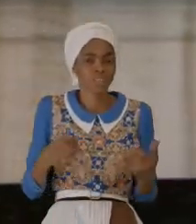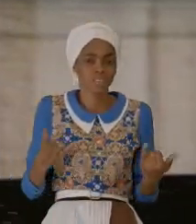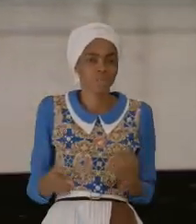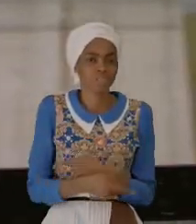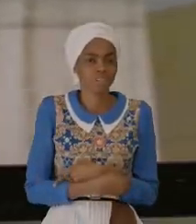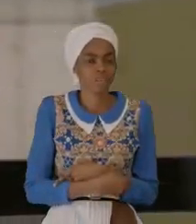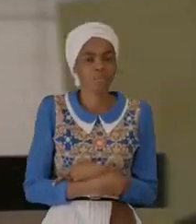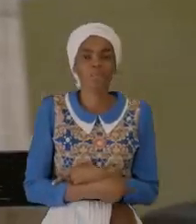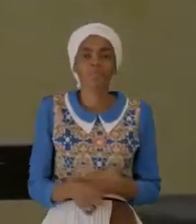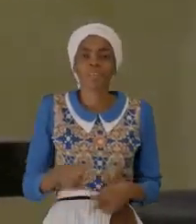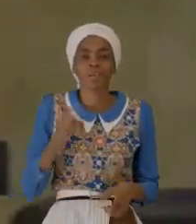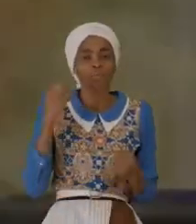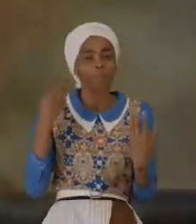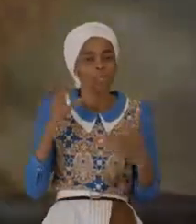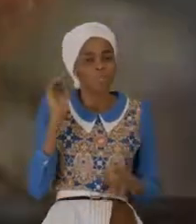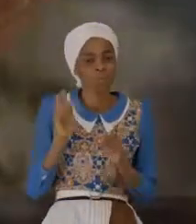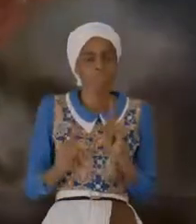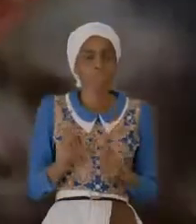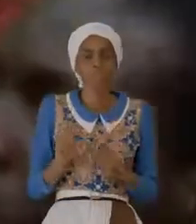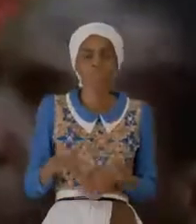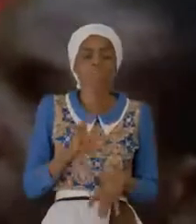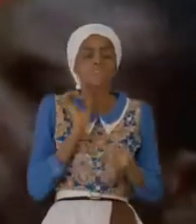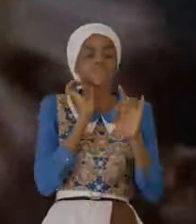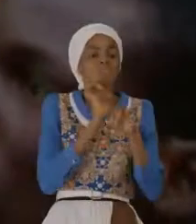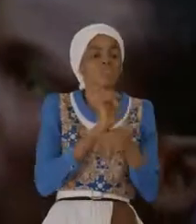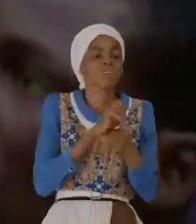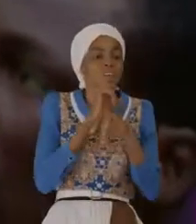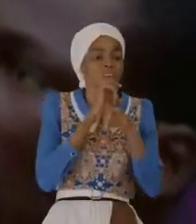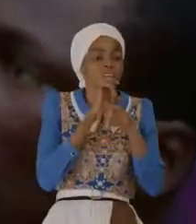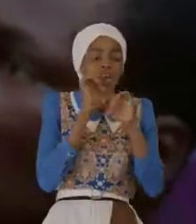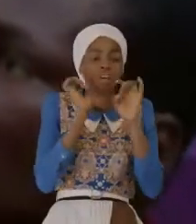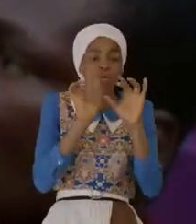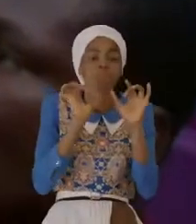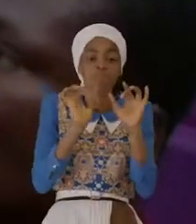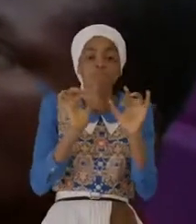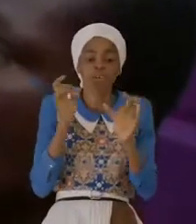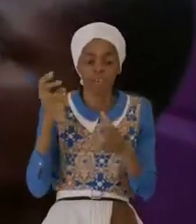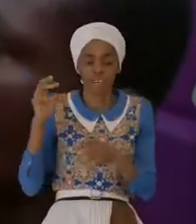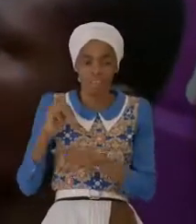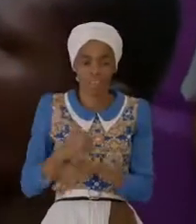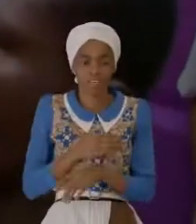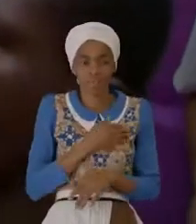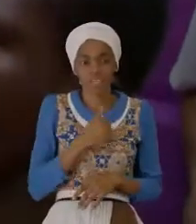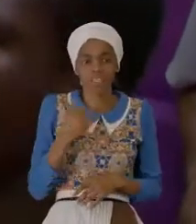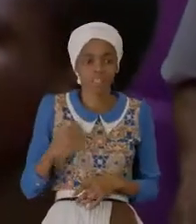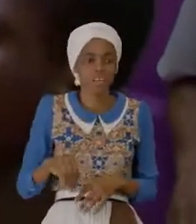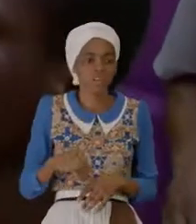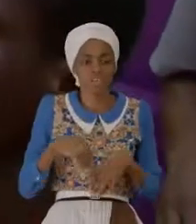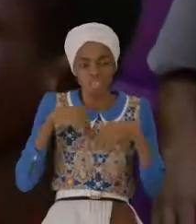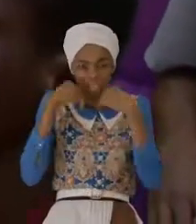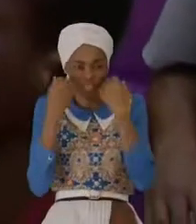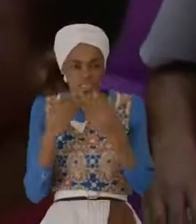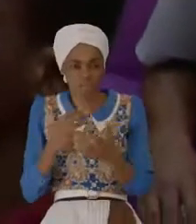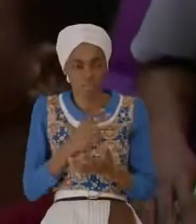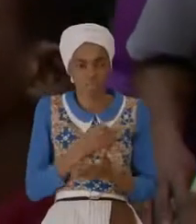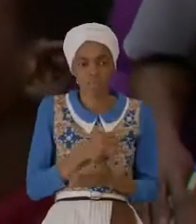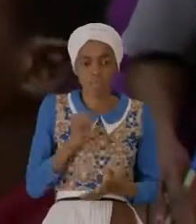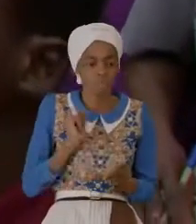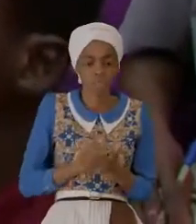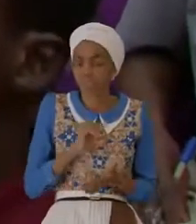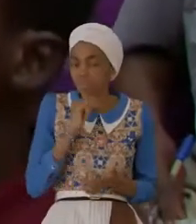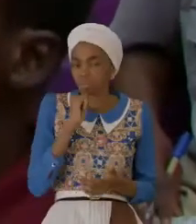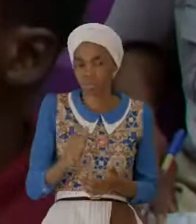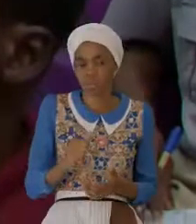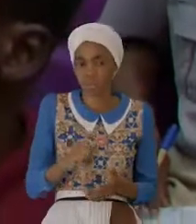criticized him judged him and jeered at him that didn't disturb him if you